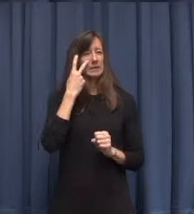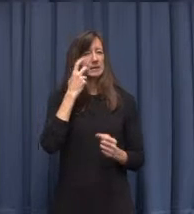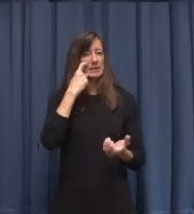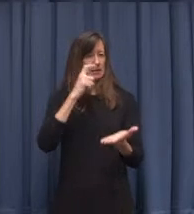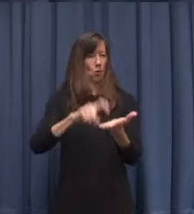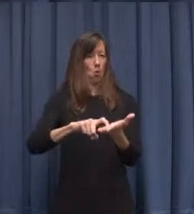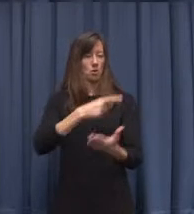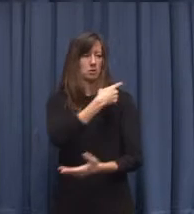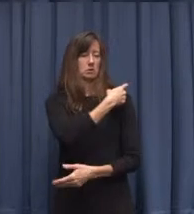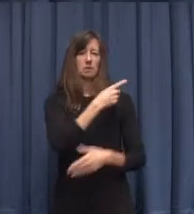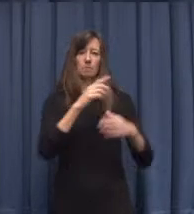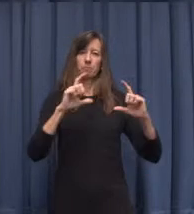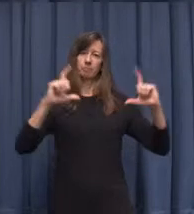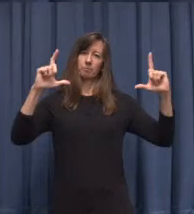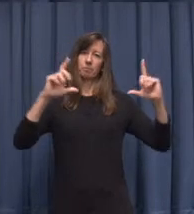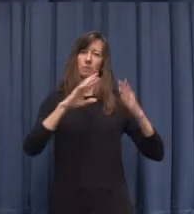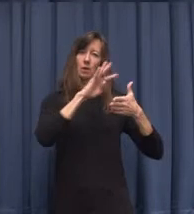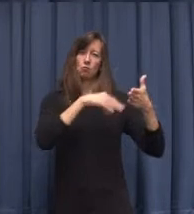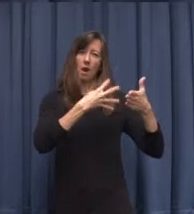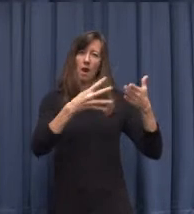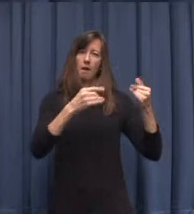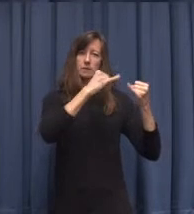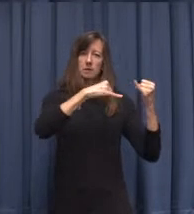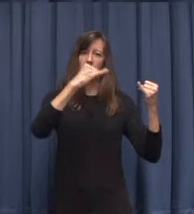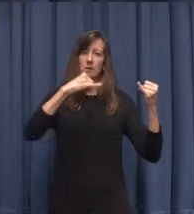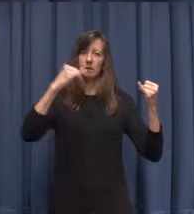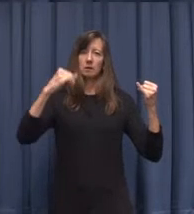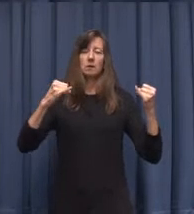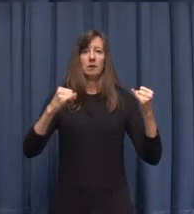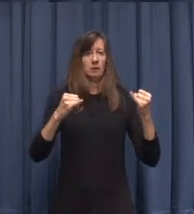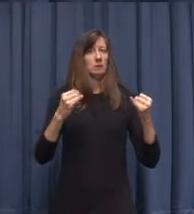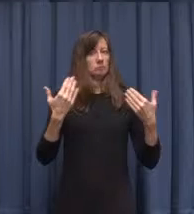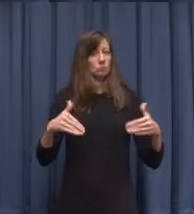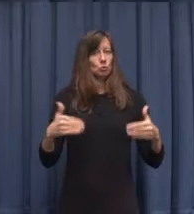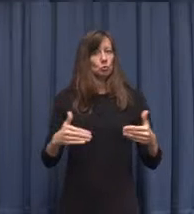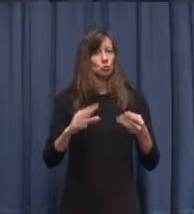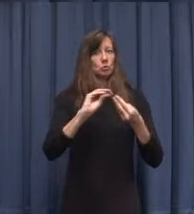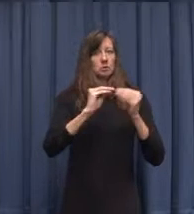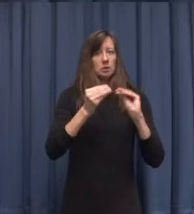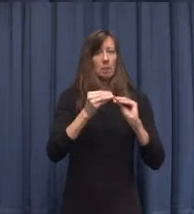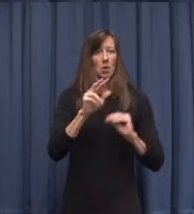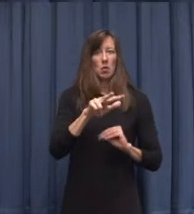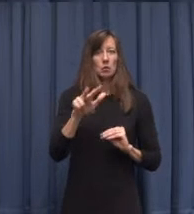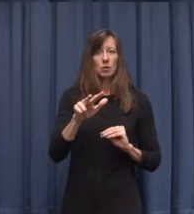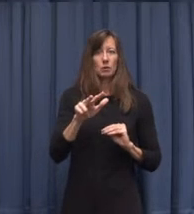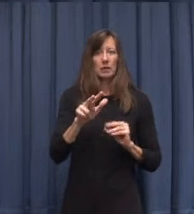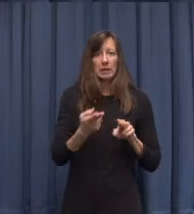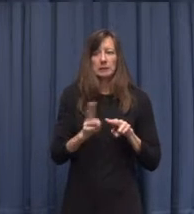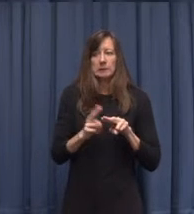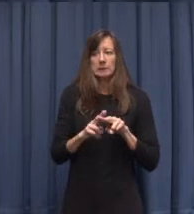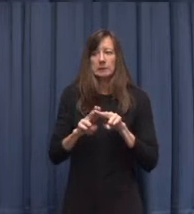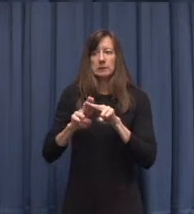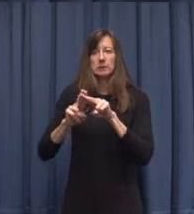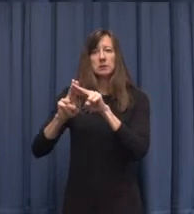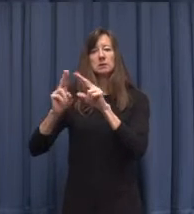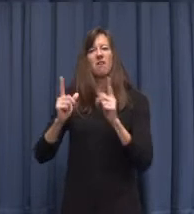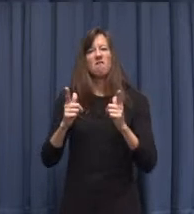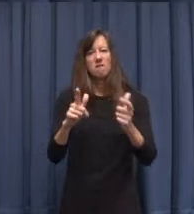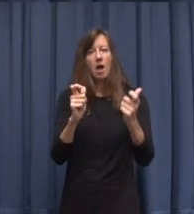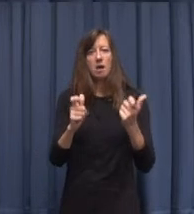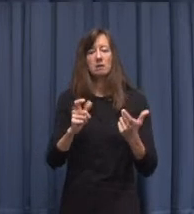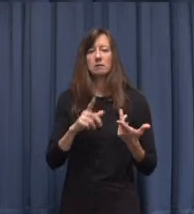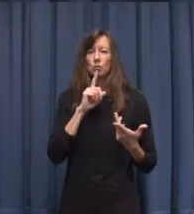that number is building serious momentum and serious speed. And if we don't take